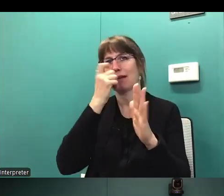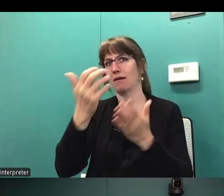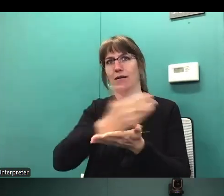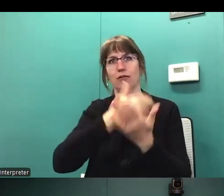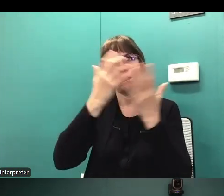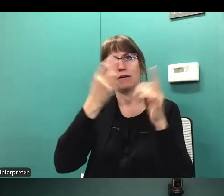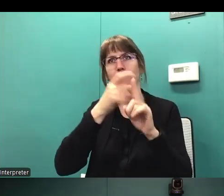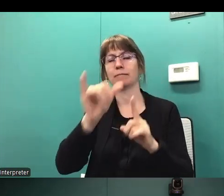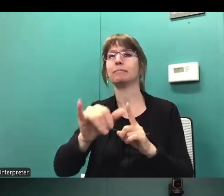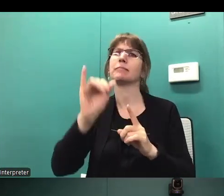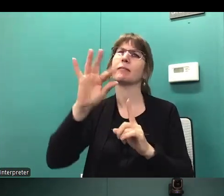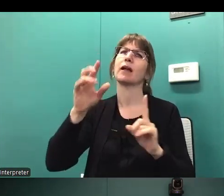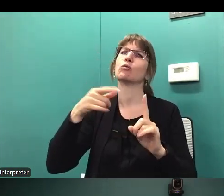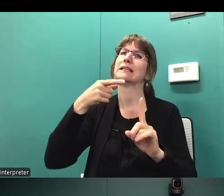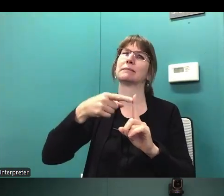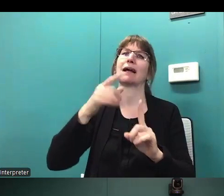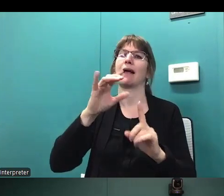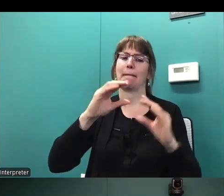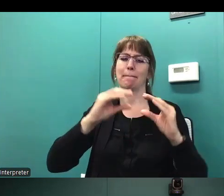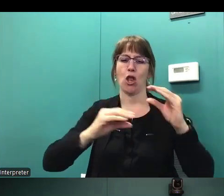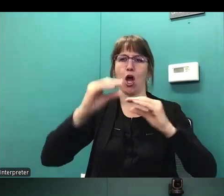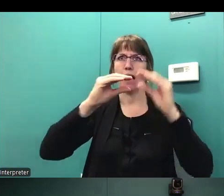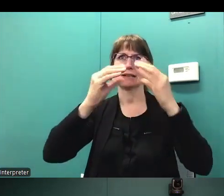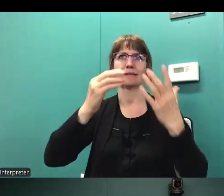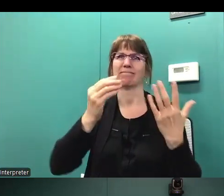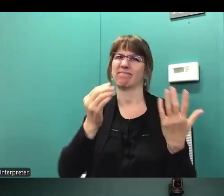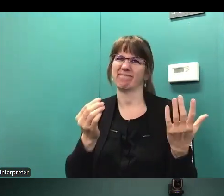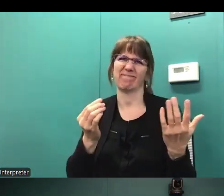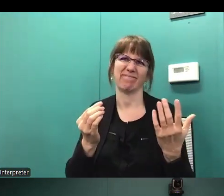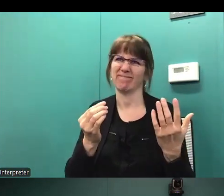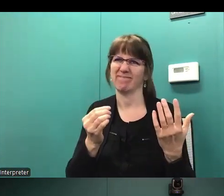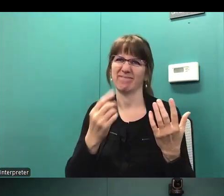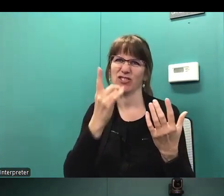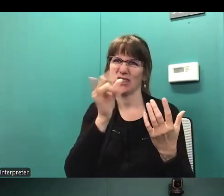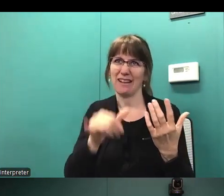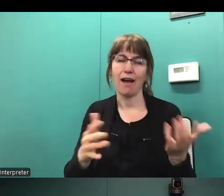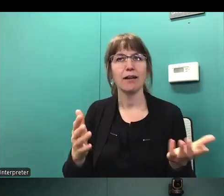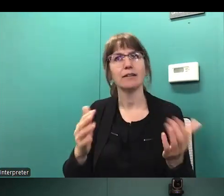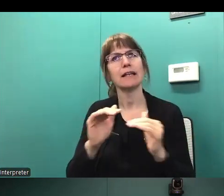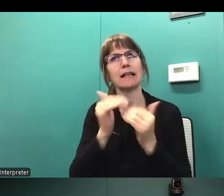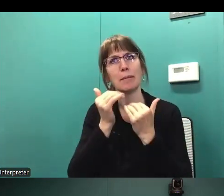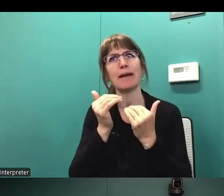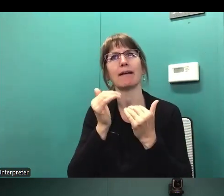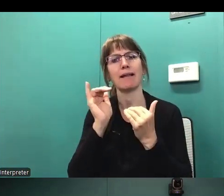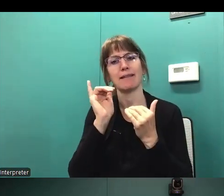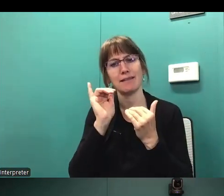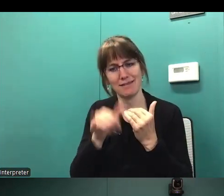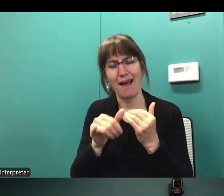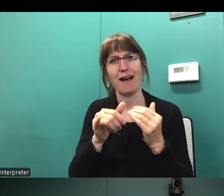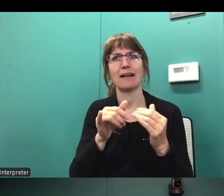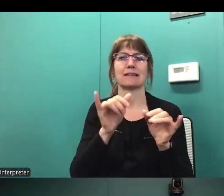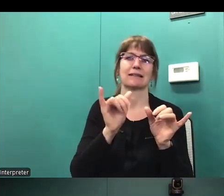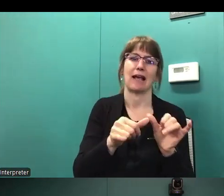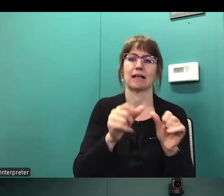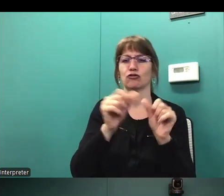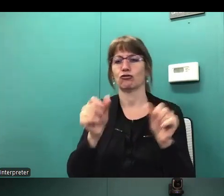like, that's too specific, like blocks, or like, Mhm. where it's just about that, you're limited to those sizes, shapes, coloring.